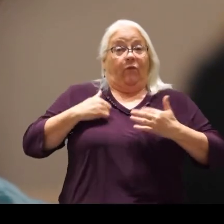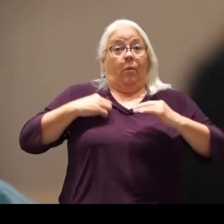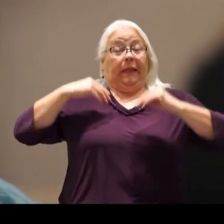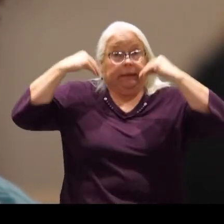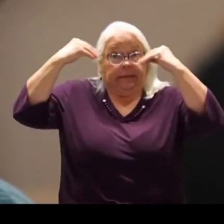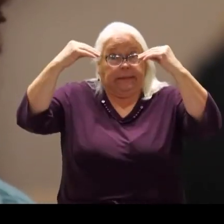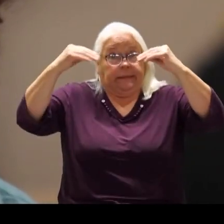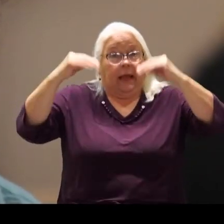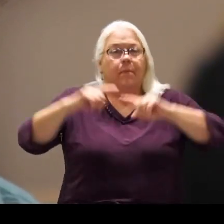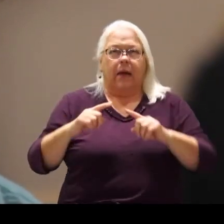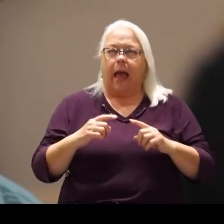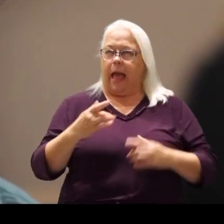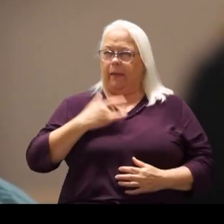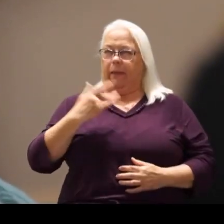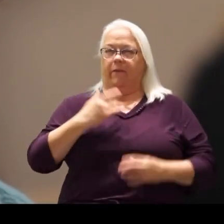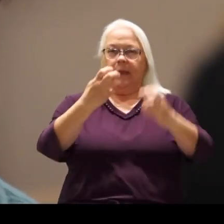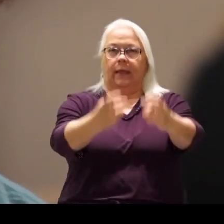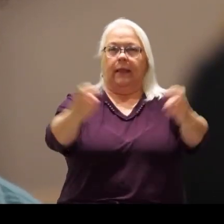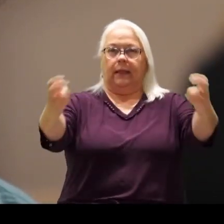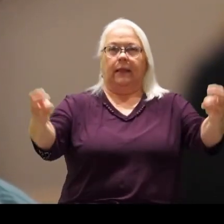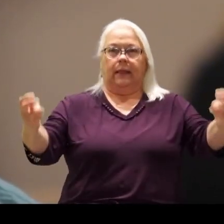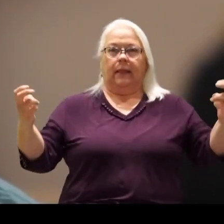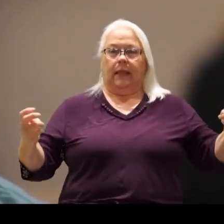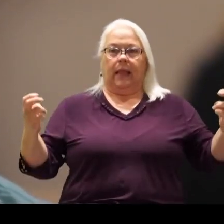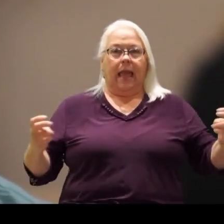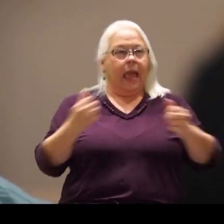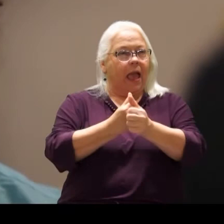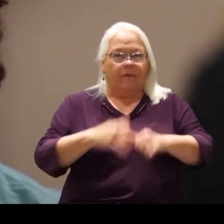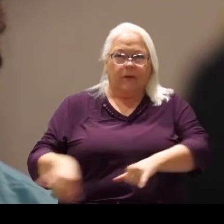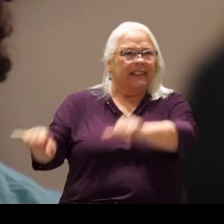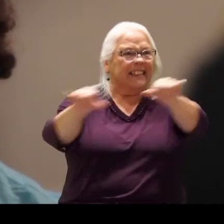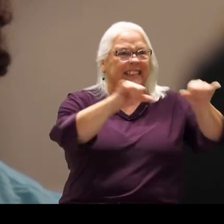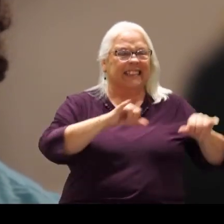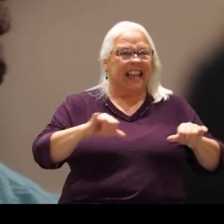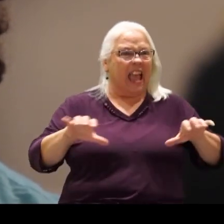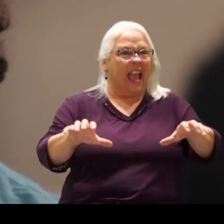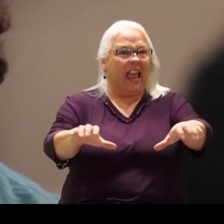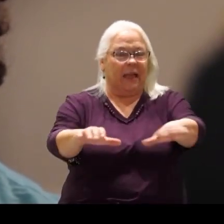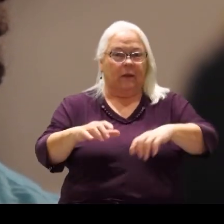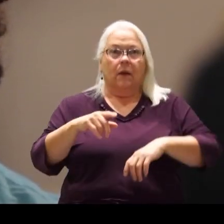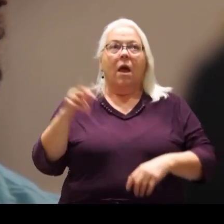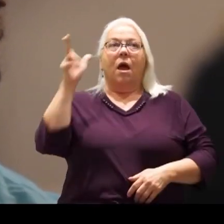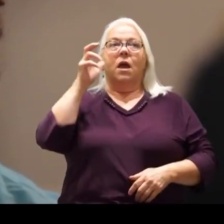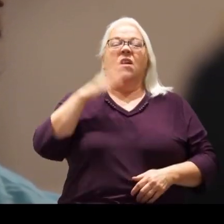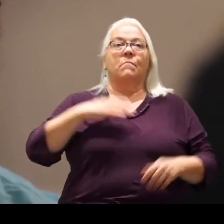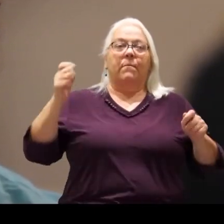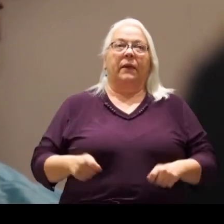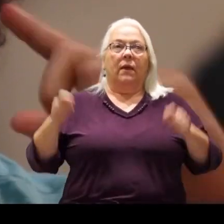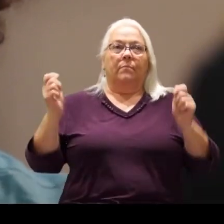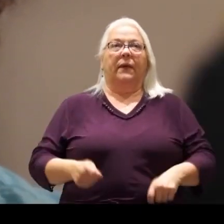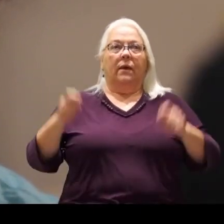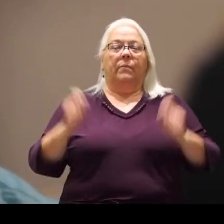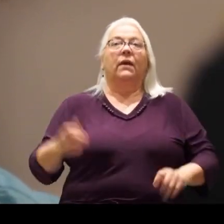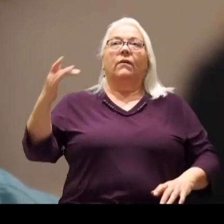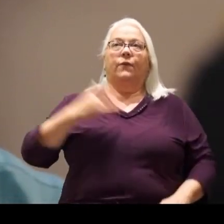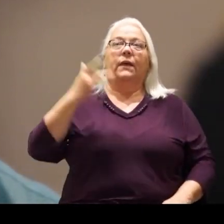me and waiting for my instruction, you still have this feeling that everyone around you is doing the same thing, and that you can